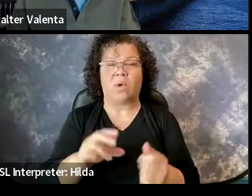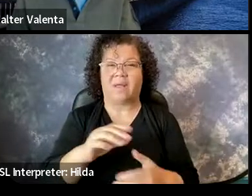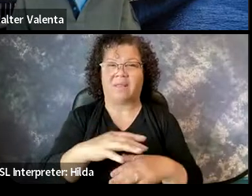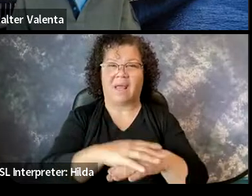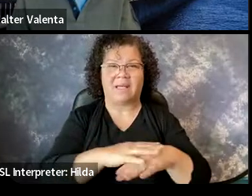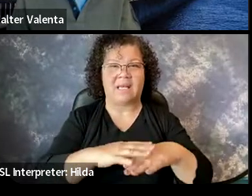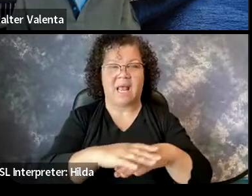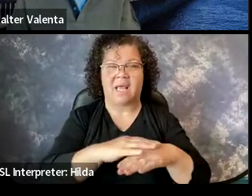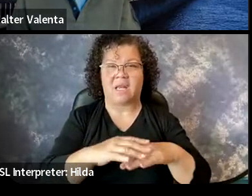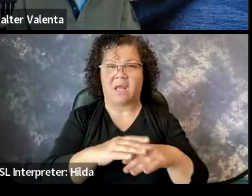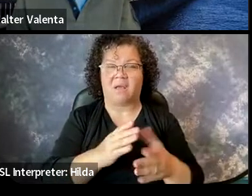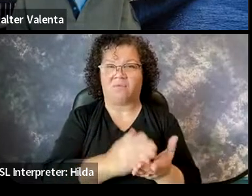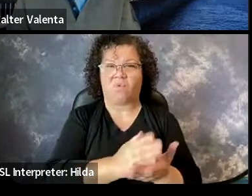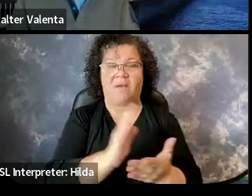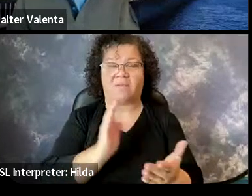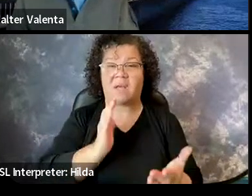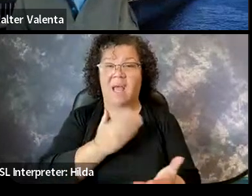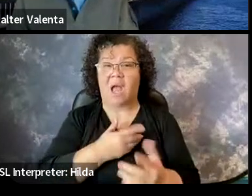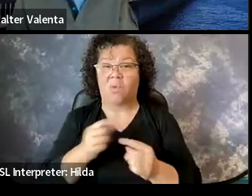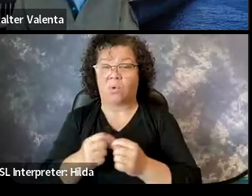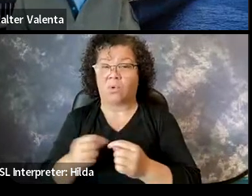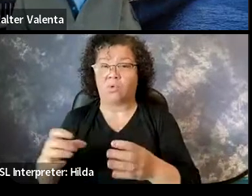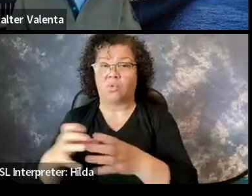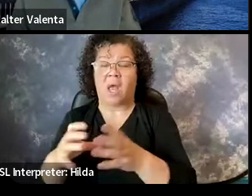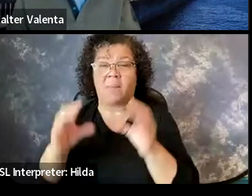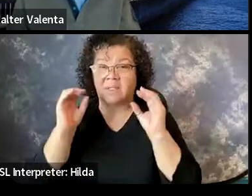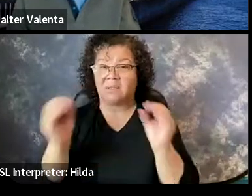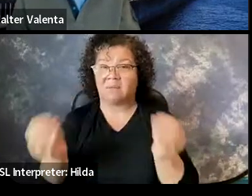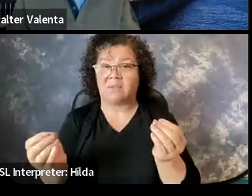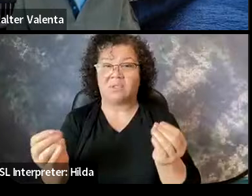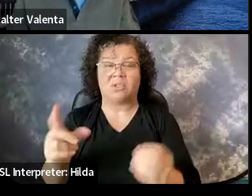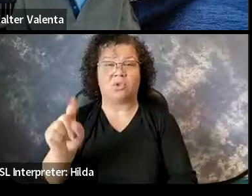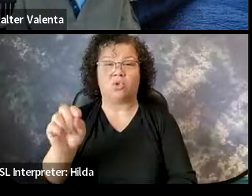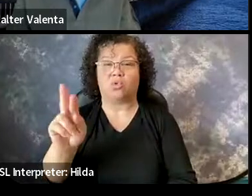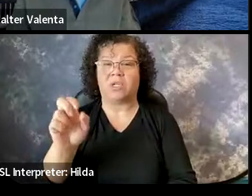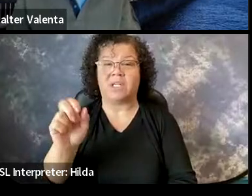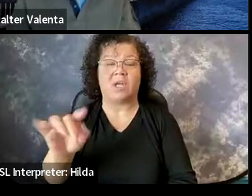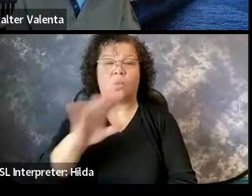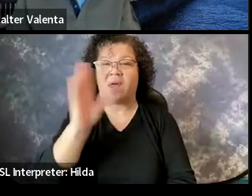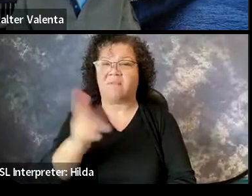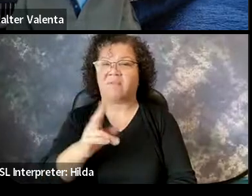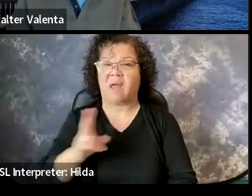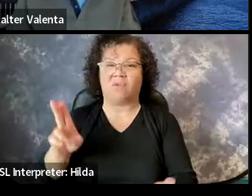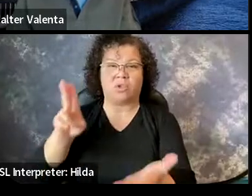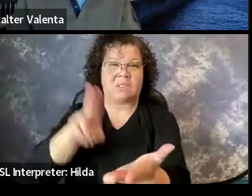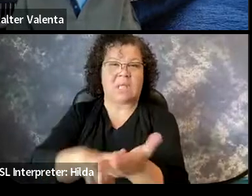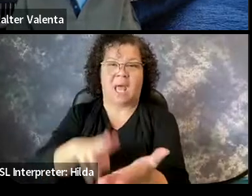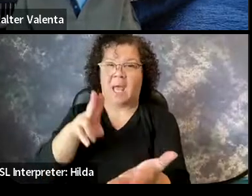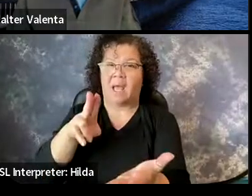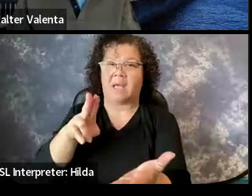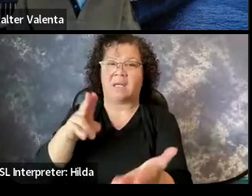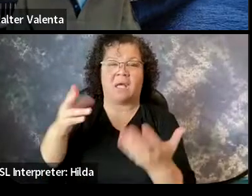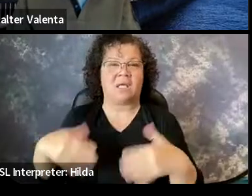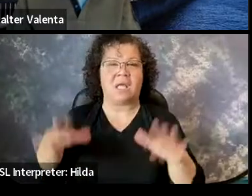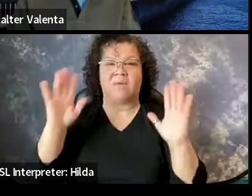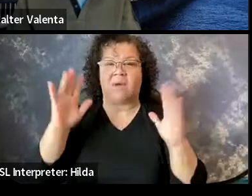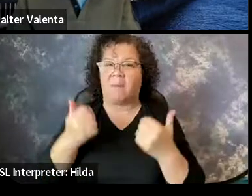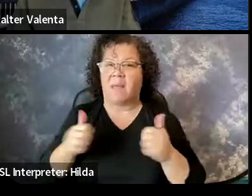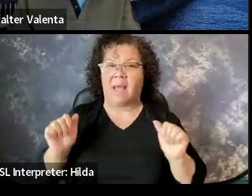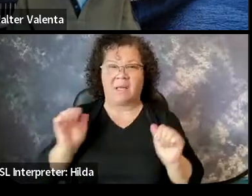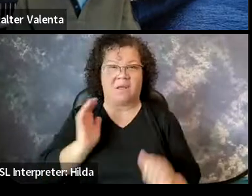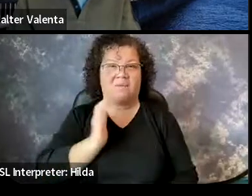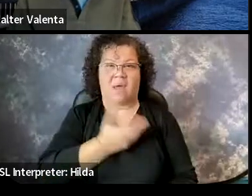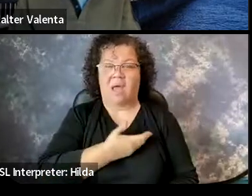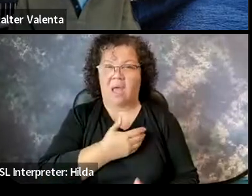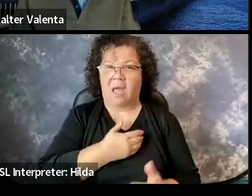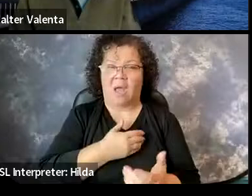tribe is a treaty-free tribe and that we have never signed off anything as far as giving up any of our rights. And I just want to